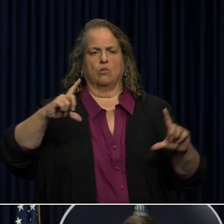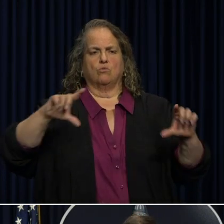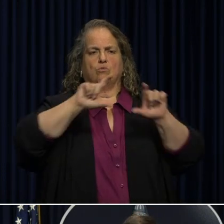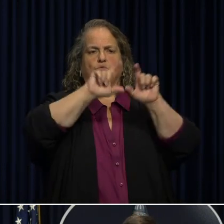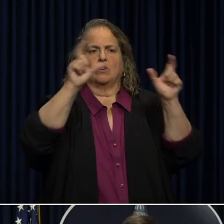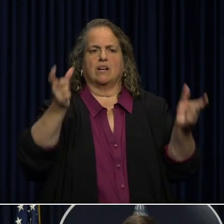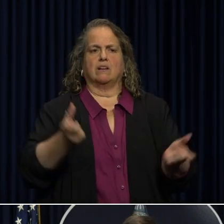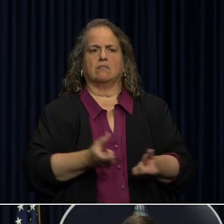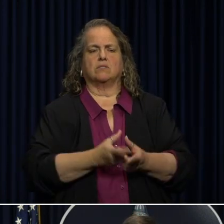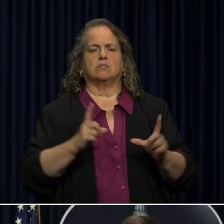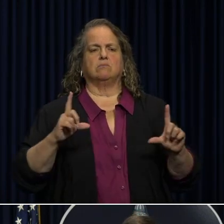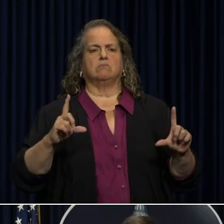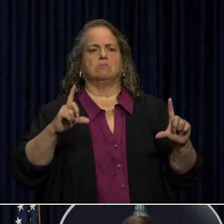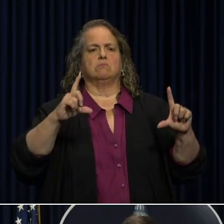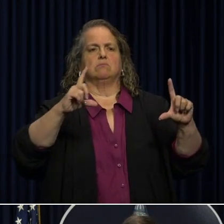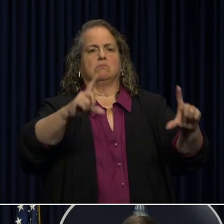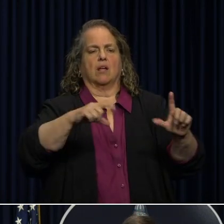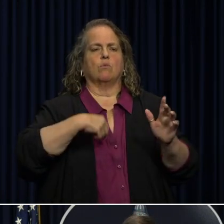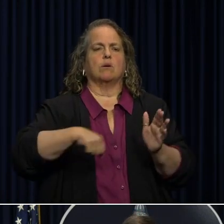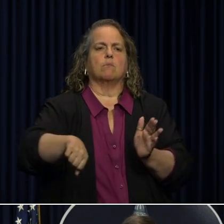a.m.